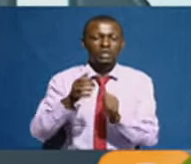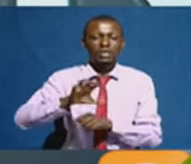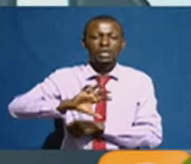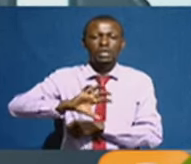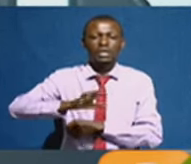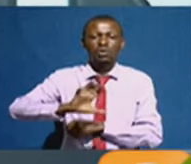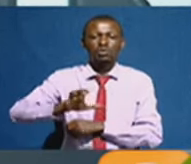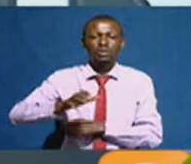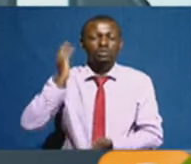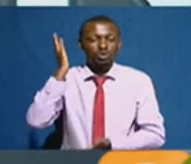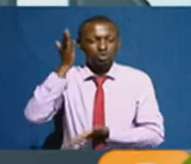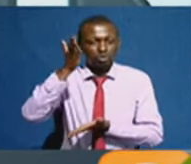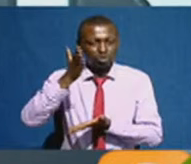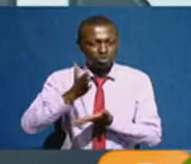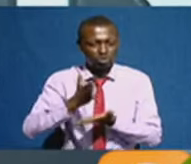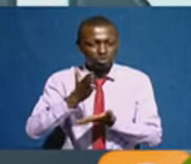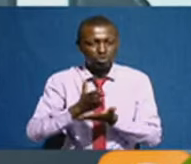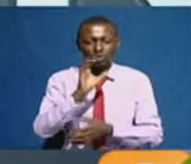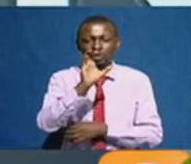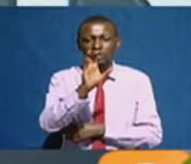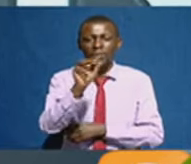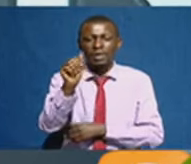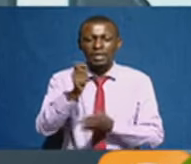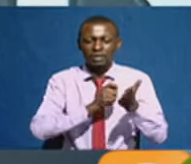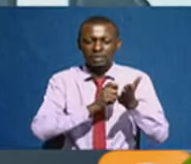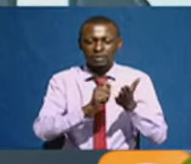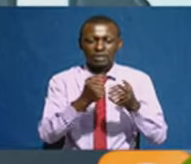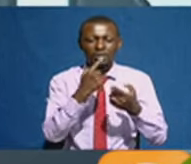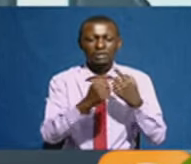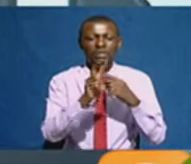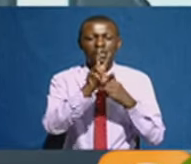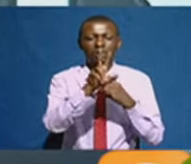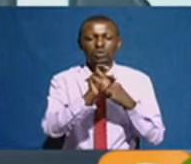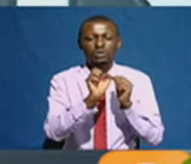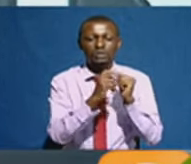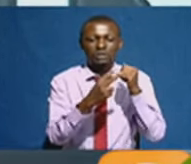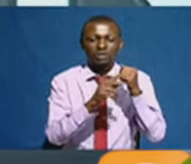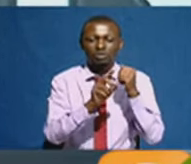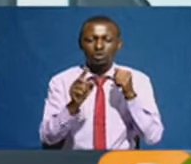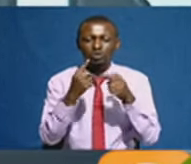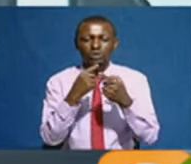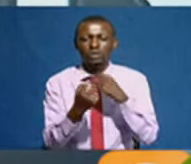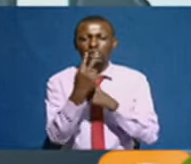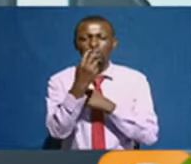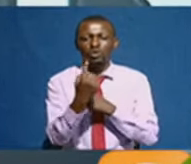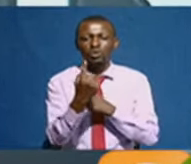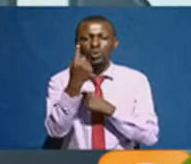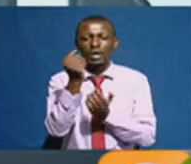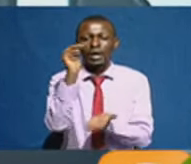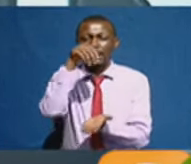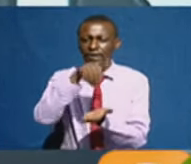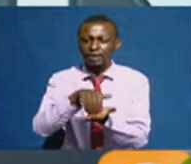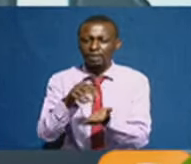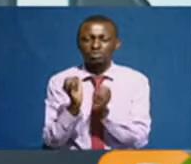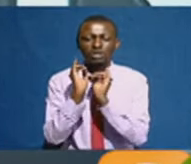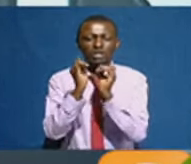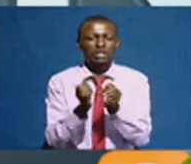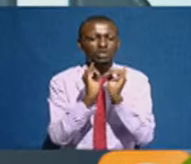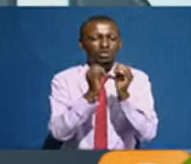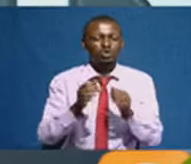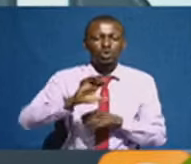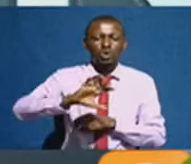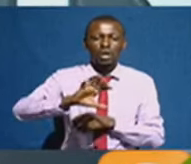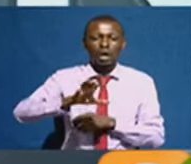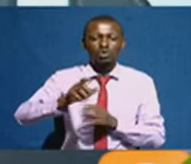true. Now, that CBA that was signed for 2017 to 2021 was then again signed by individual counties. And